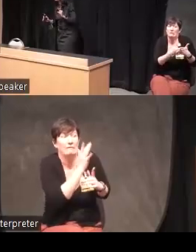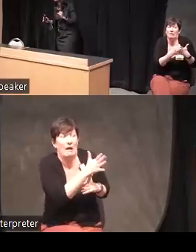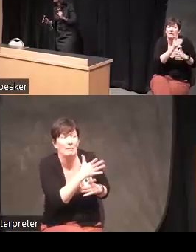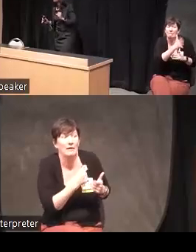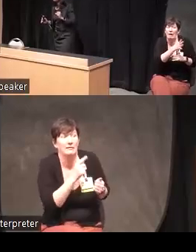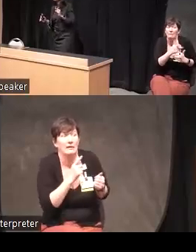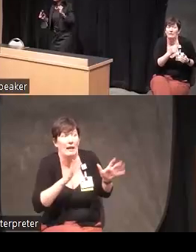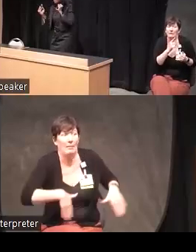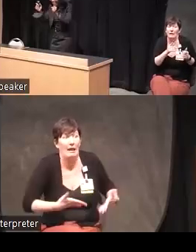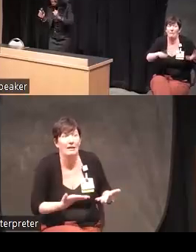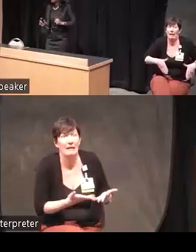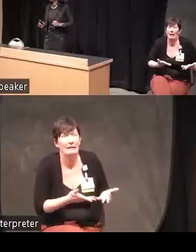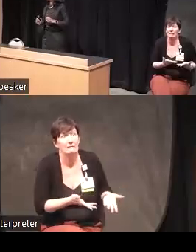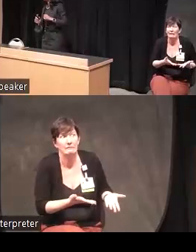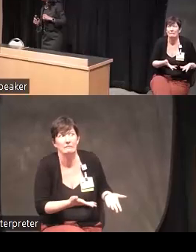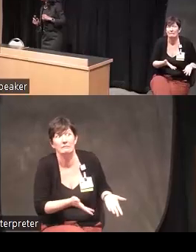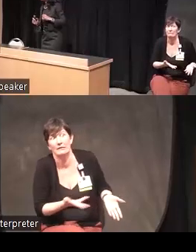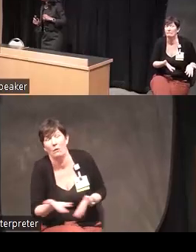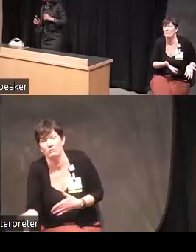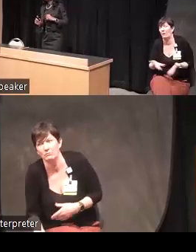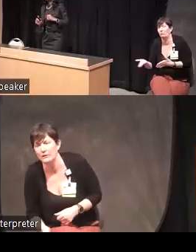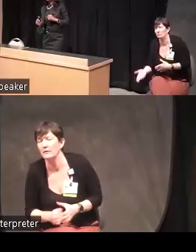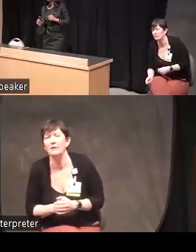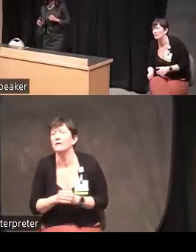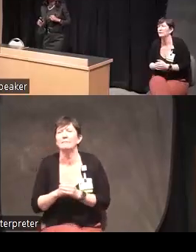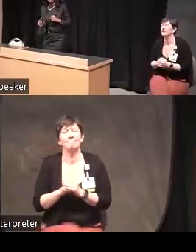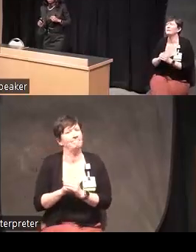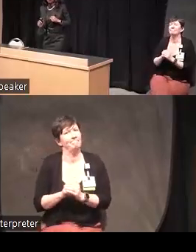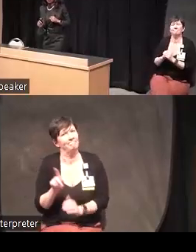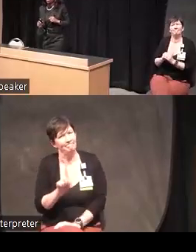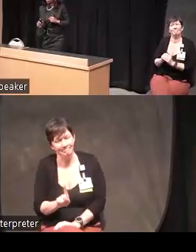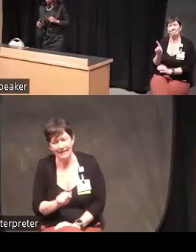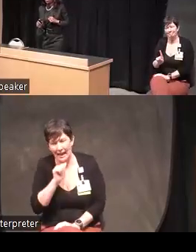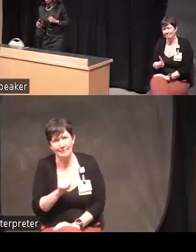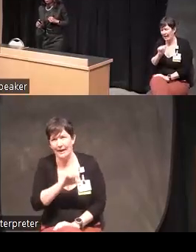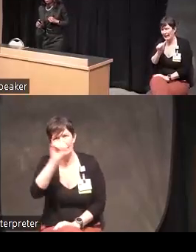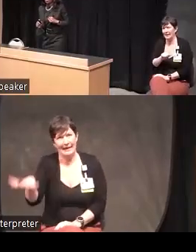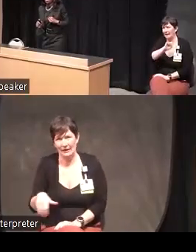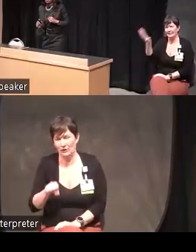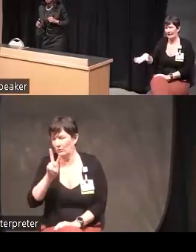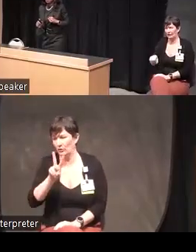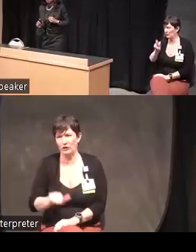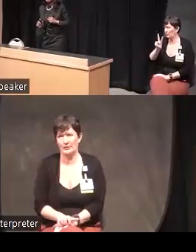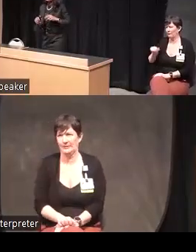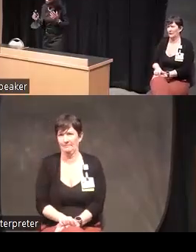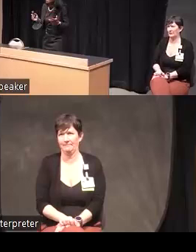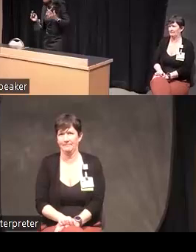minutes. I'm really late. Let's go. And he says, no, I'm not taking you to Virginia. And I said, I bet you've